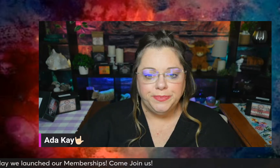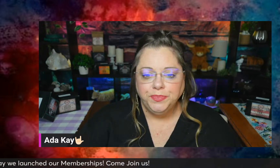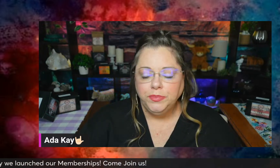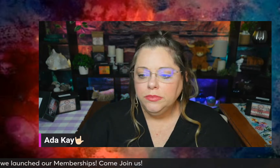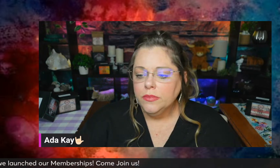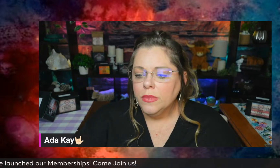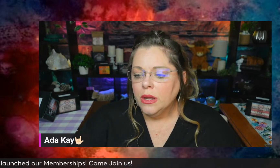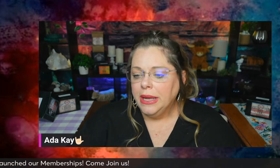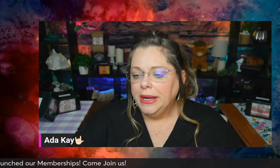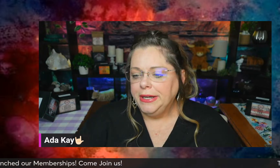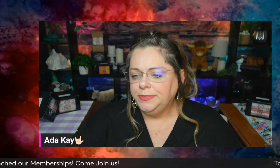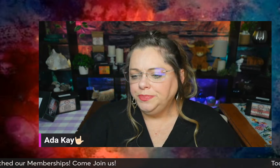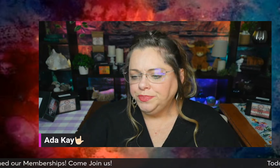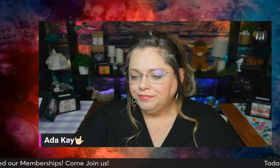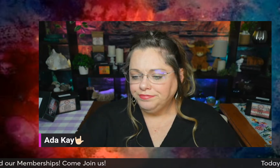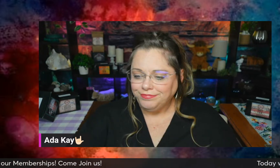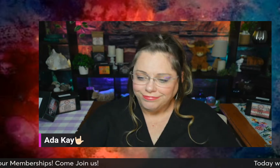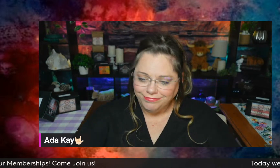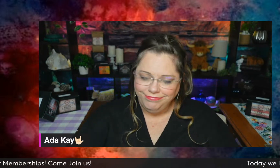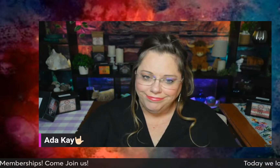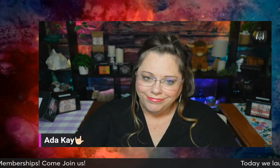good. And